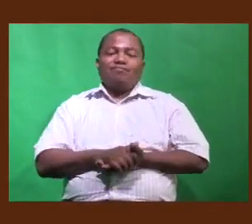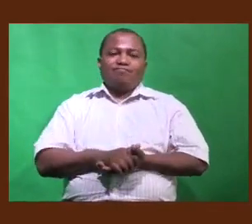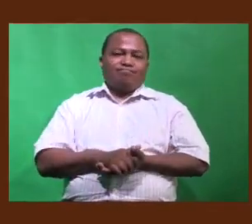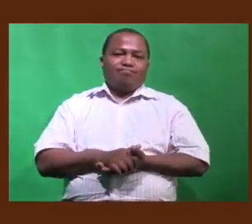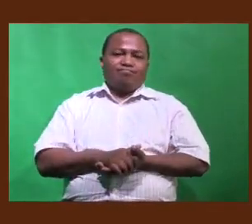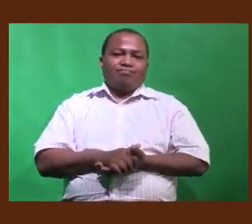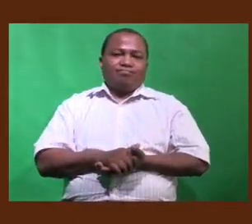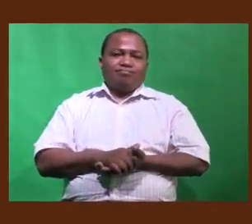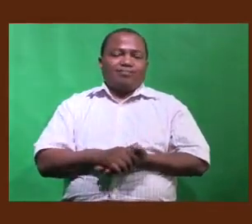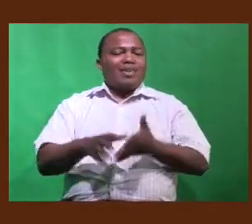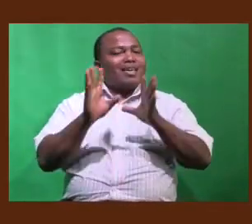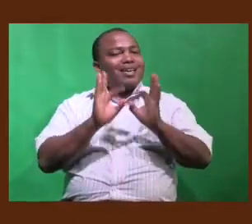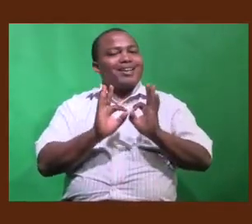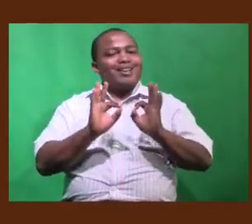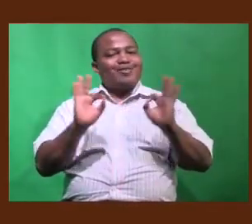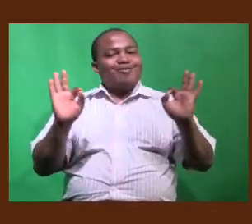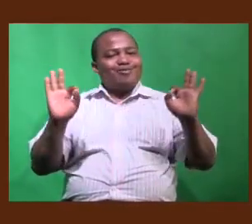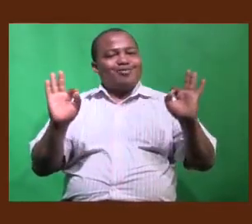Good.